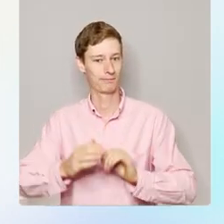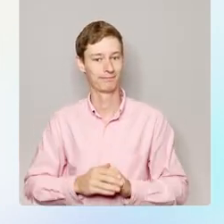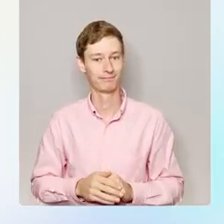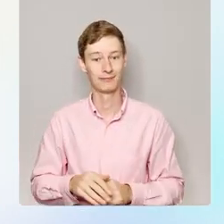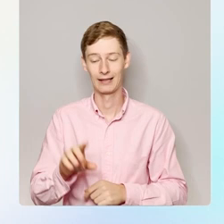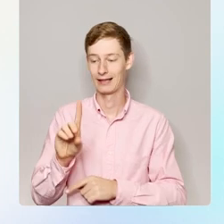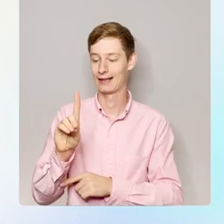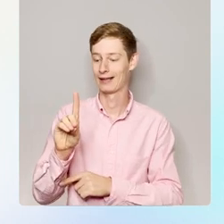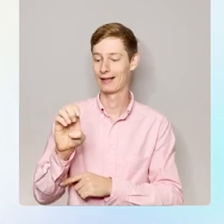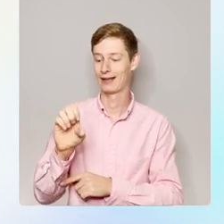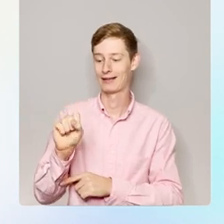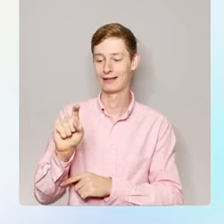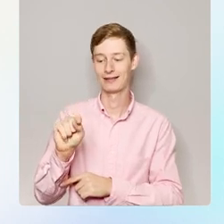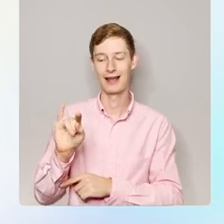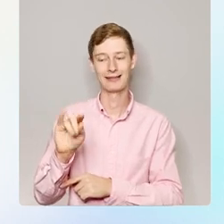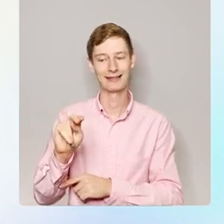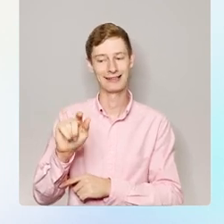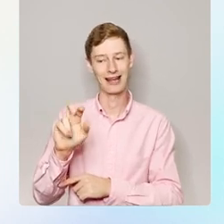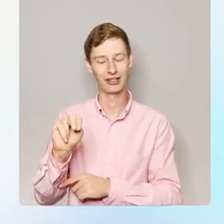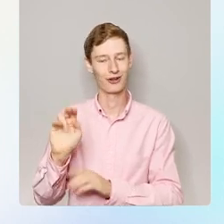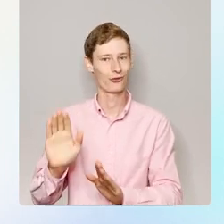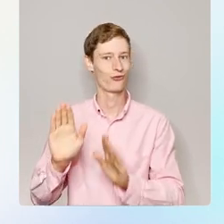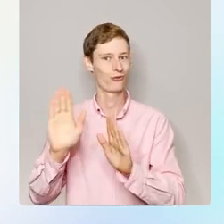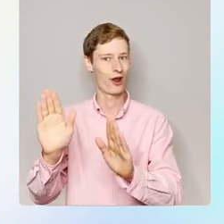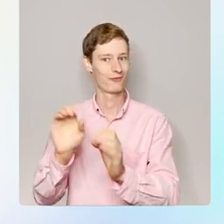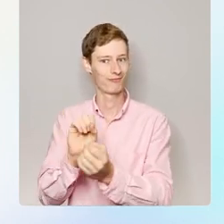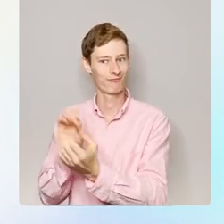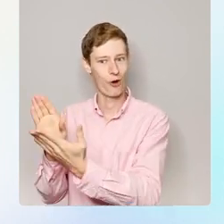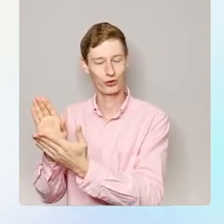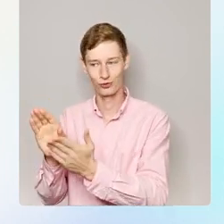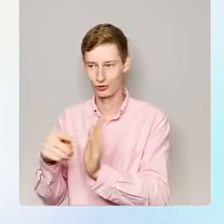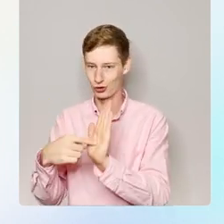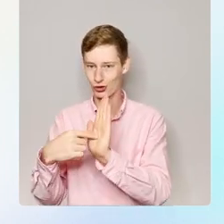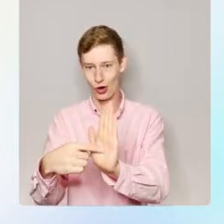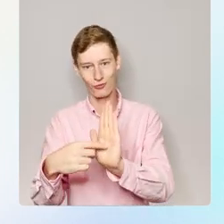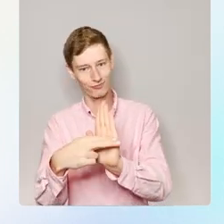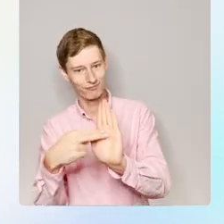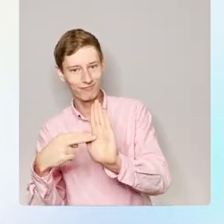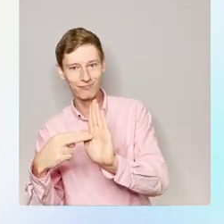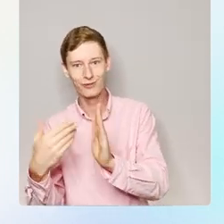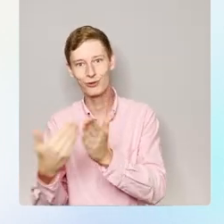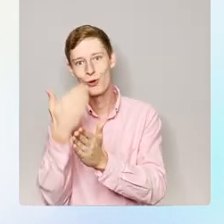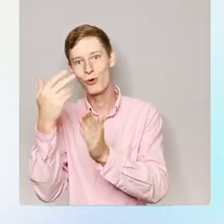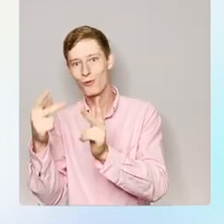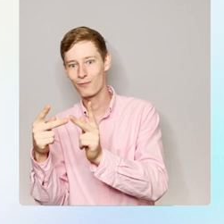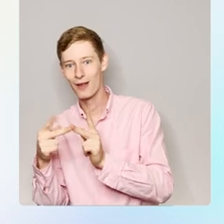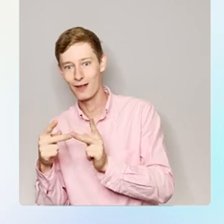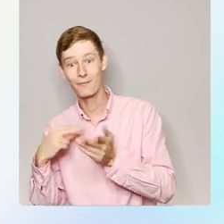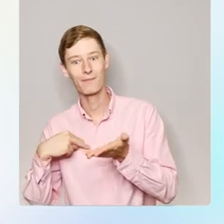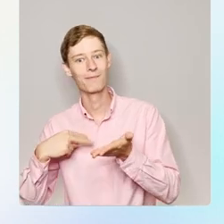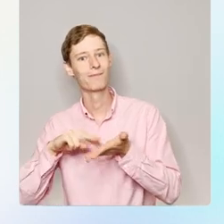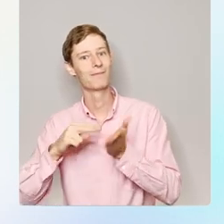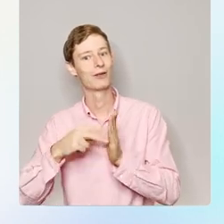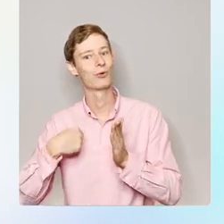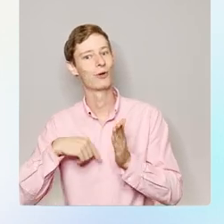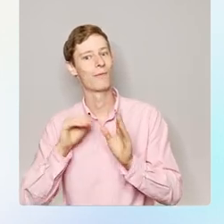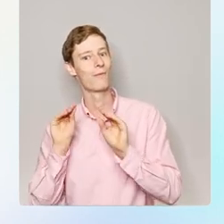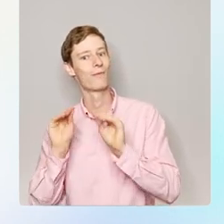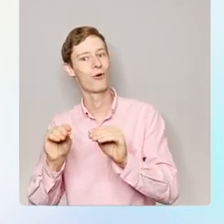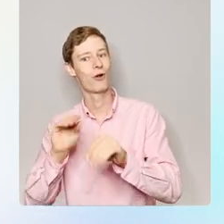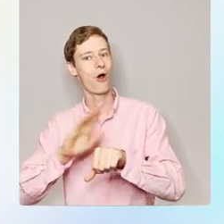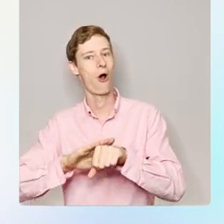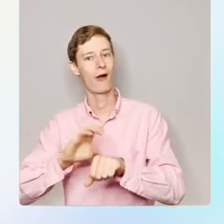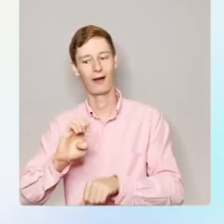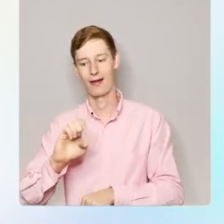Destinations are a great way to highlight fresh, relevant experiences on the platform, so we're adding them in more services such as